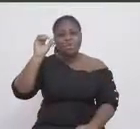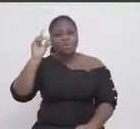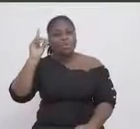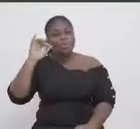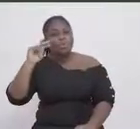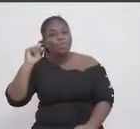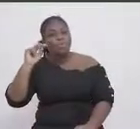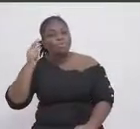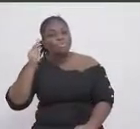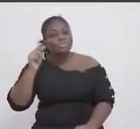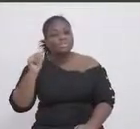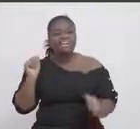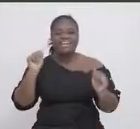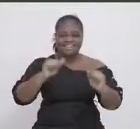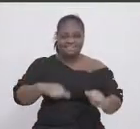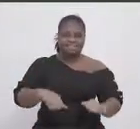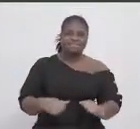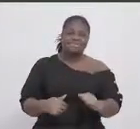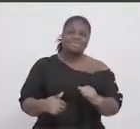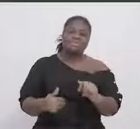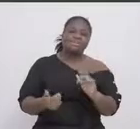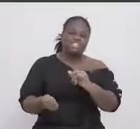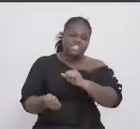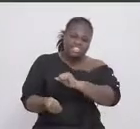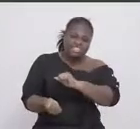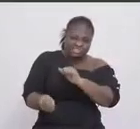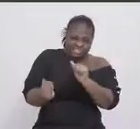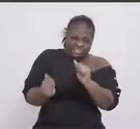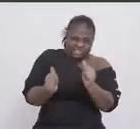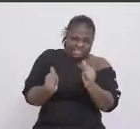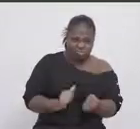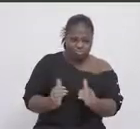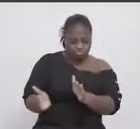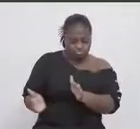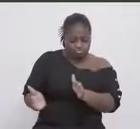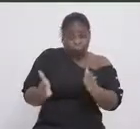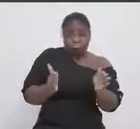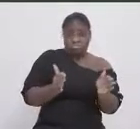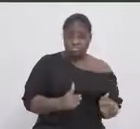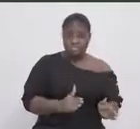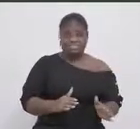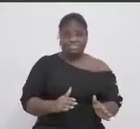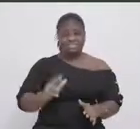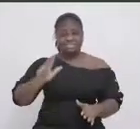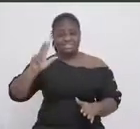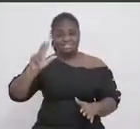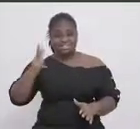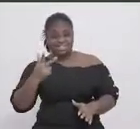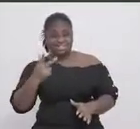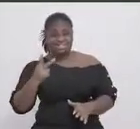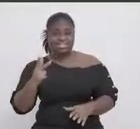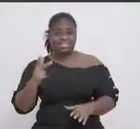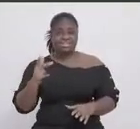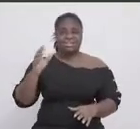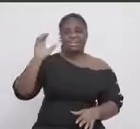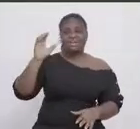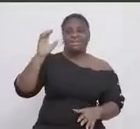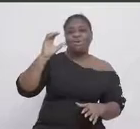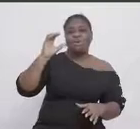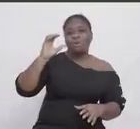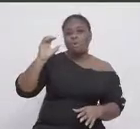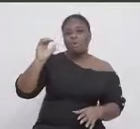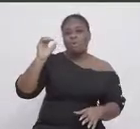basic skill will enable a paradigm shift to move from being tech consumers to tech